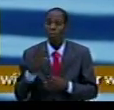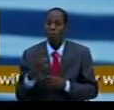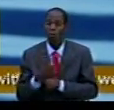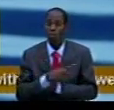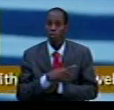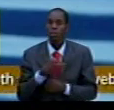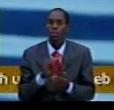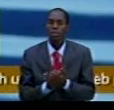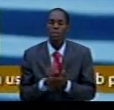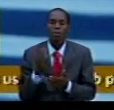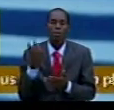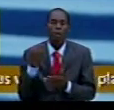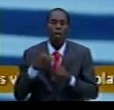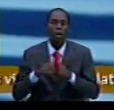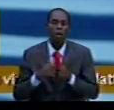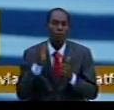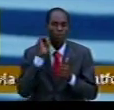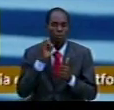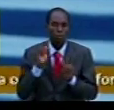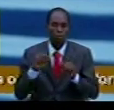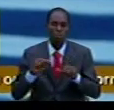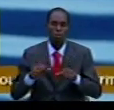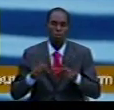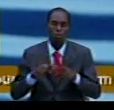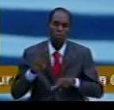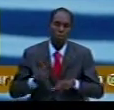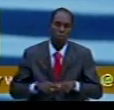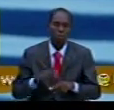was I started sitting down. The headache subsided,